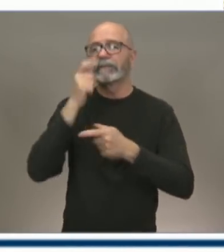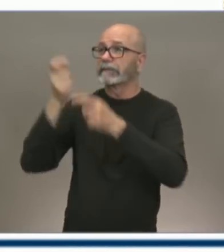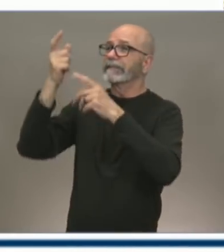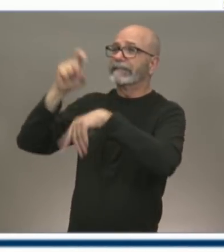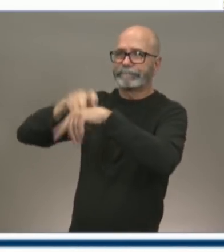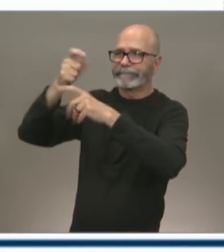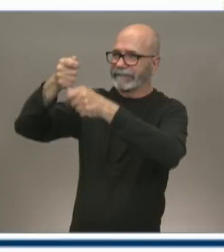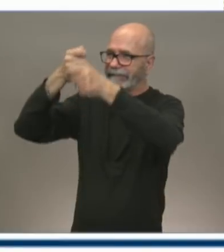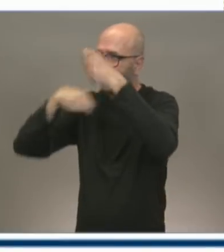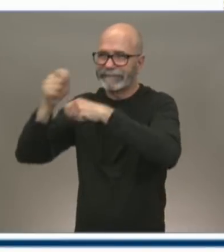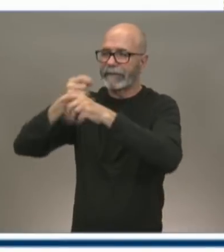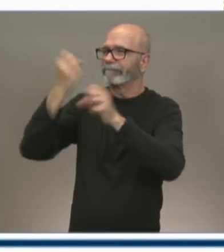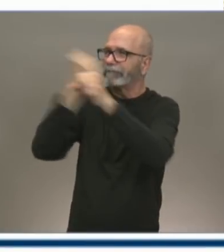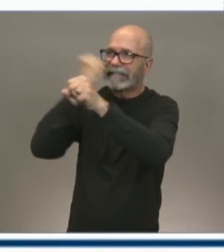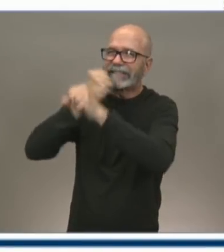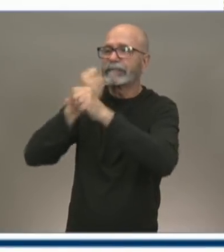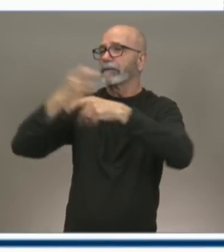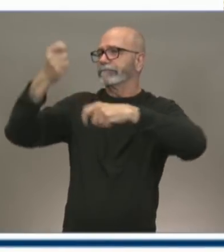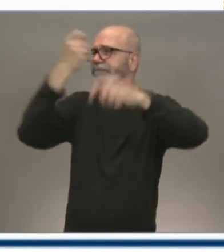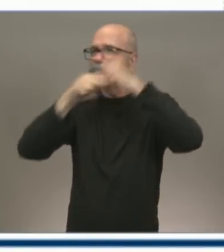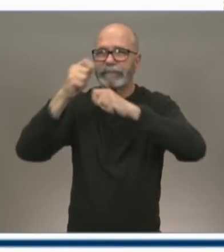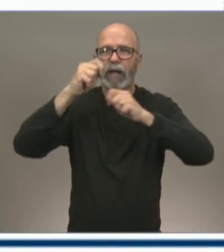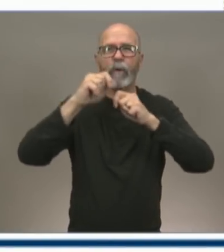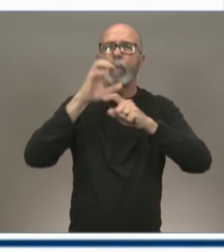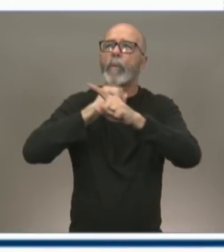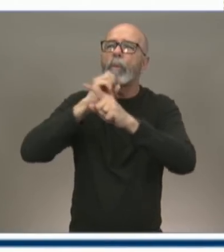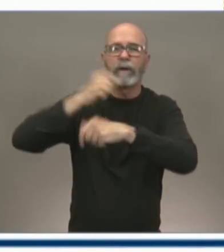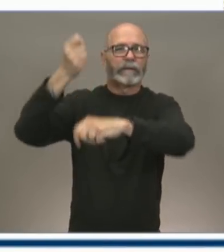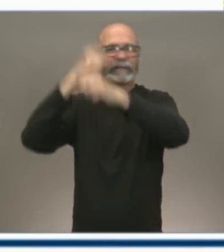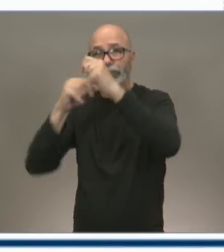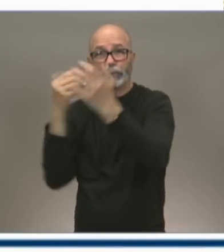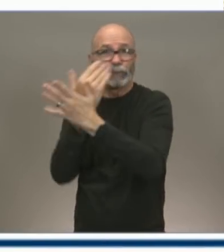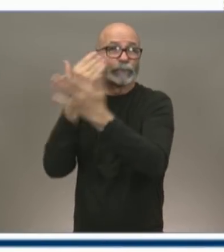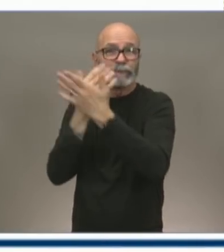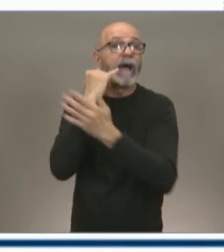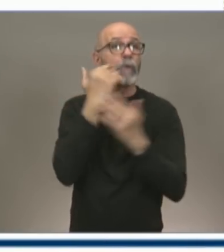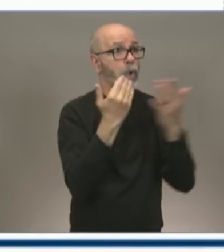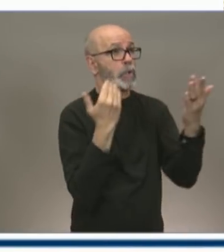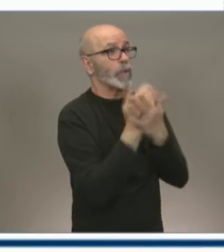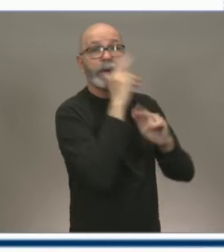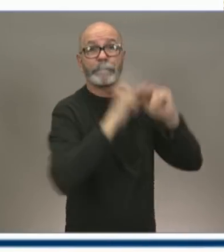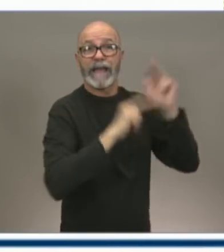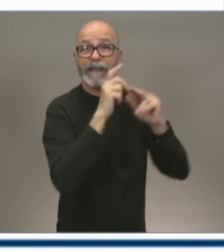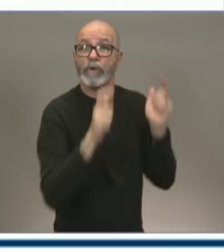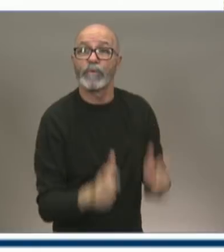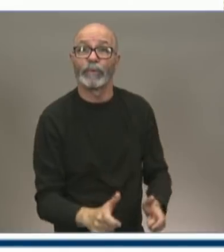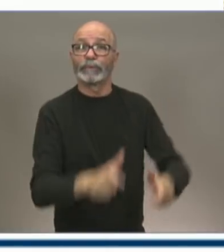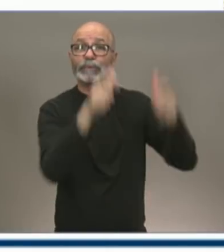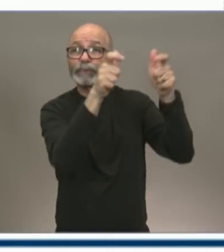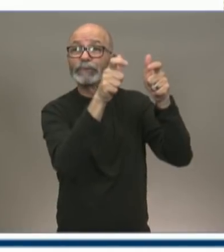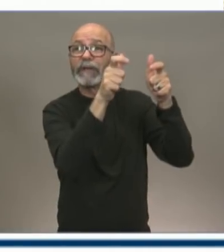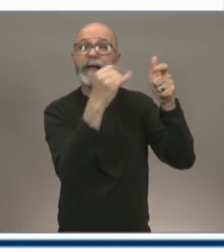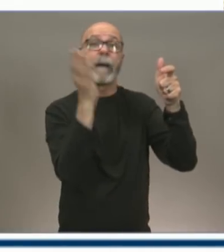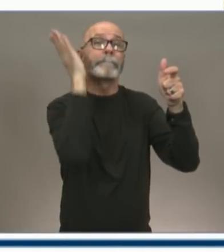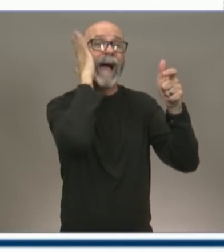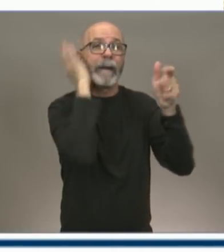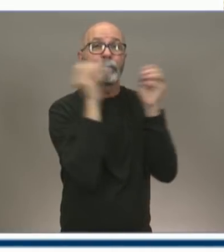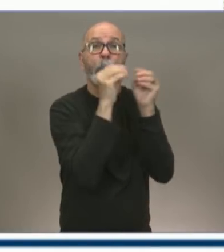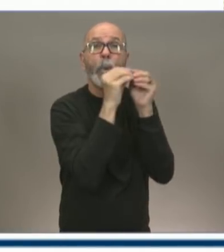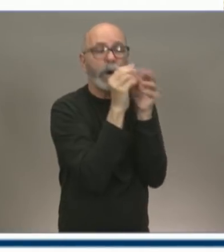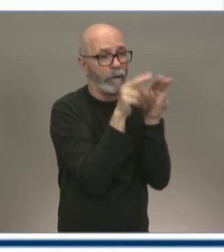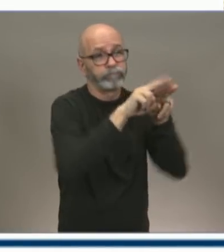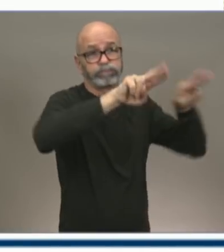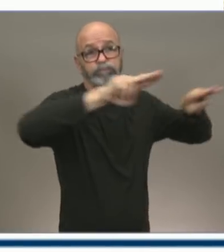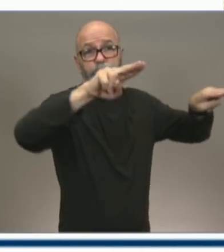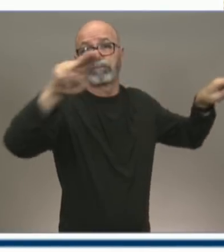renovations. Building new facilities and adding new beds may seem like a simple process, but it takes a team of people and a lot of